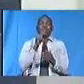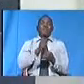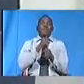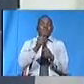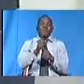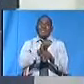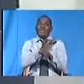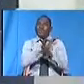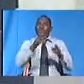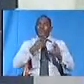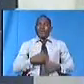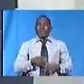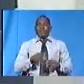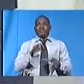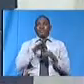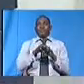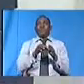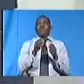without biometric verification.